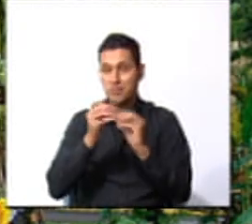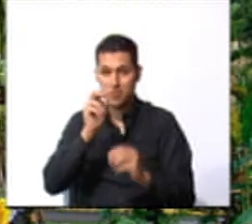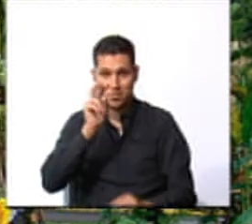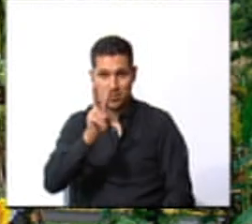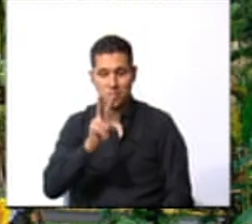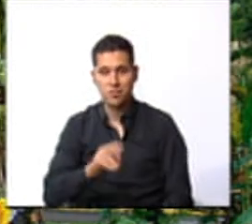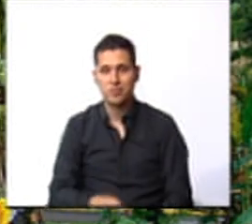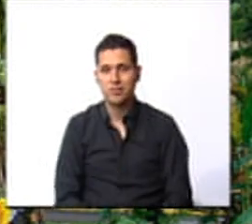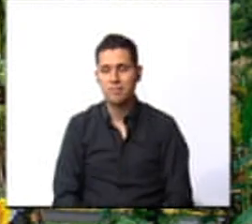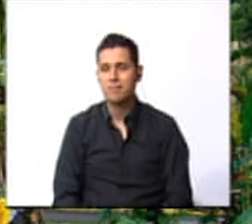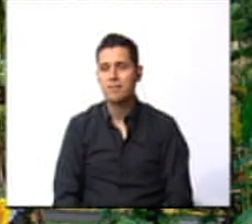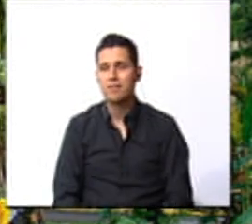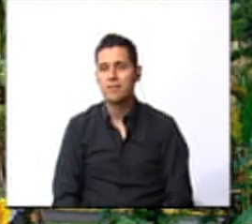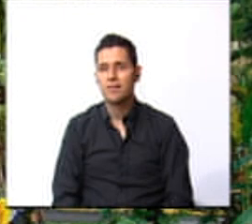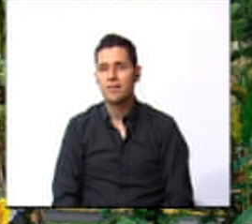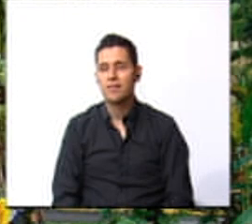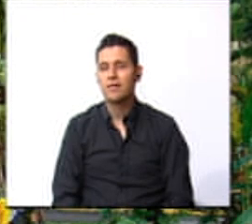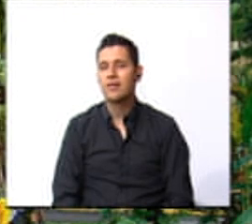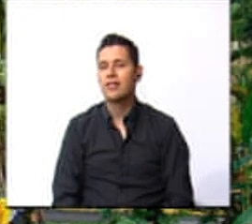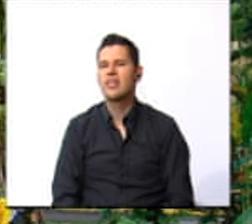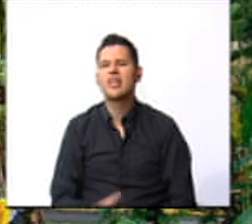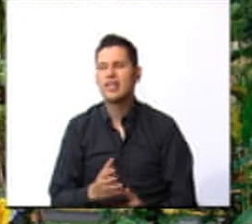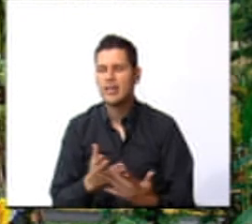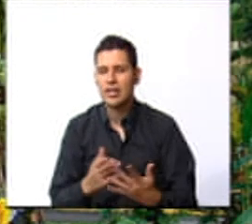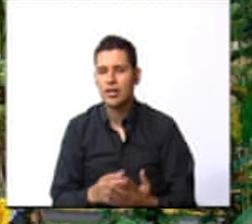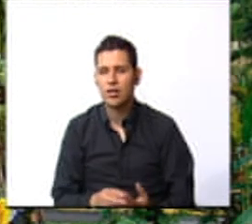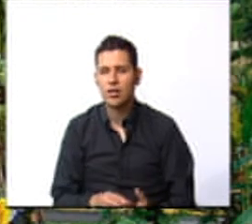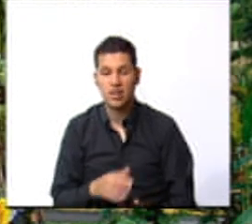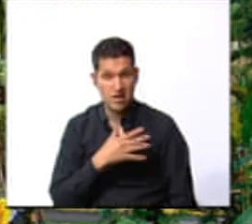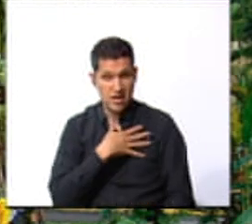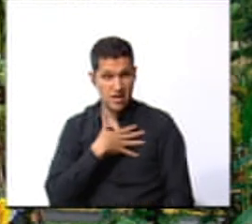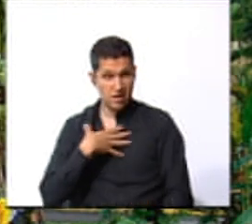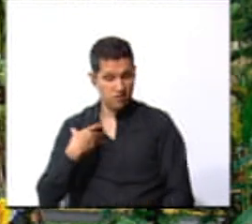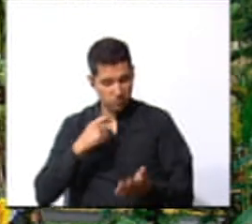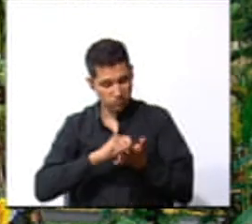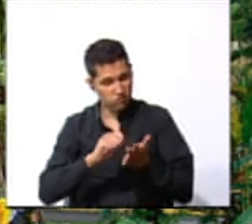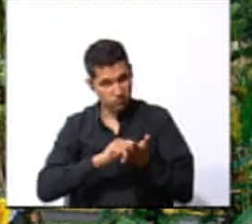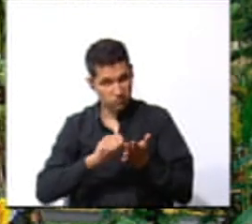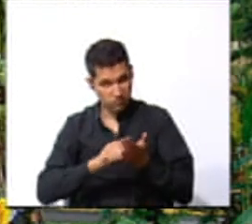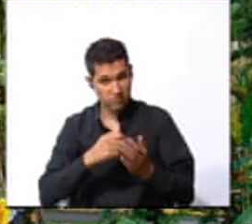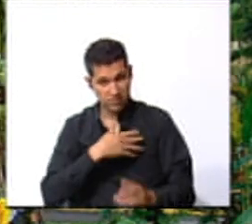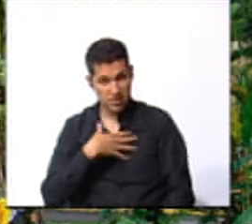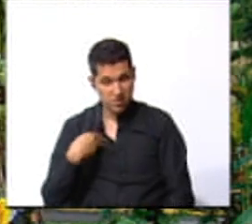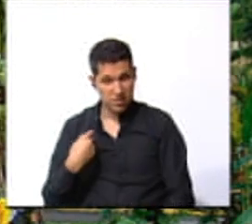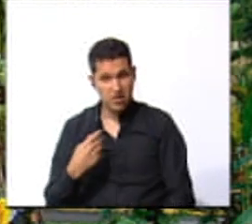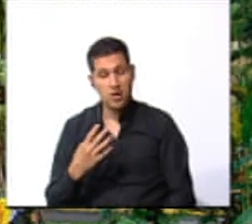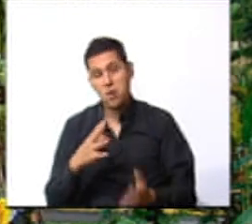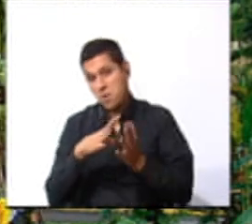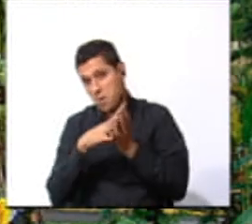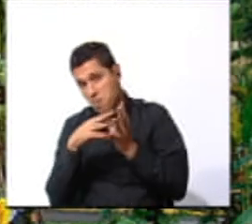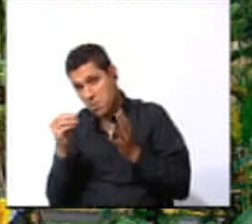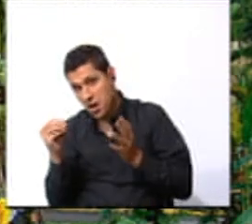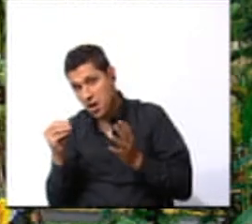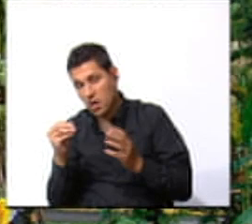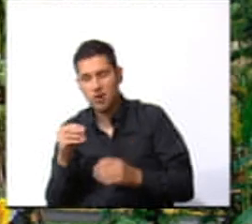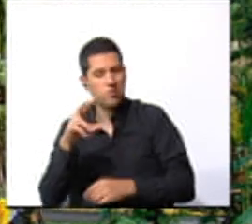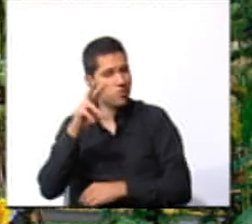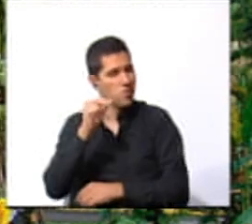Short pieces of writing. Do you like to write? Copiar?